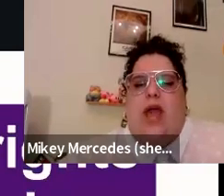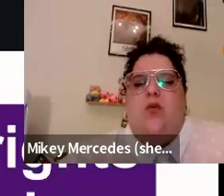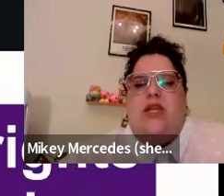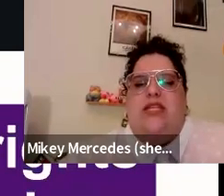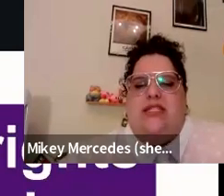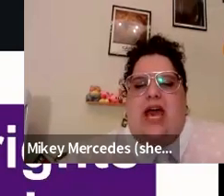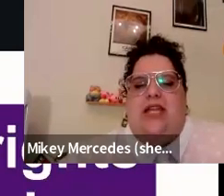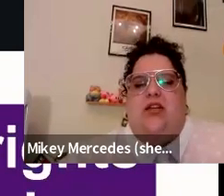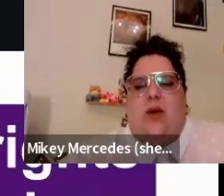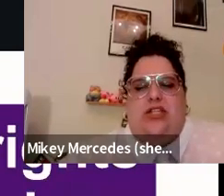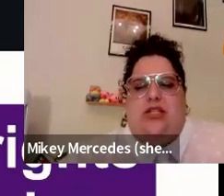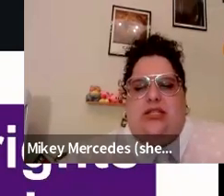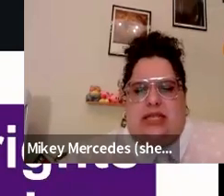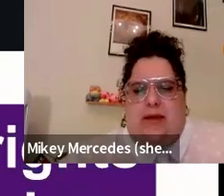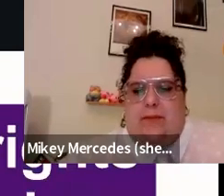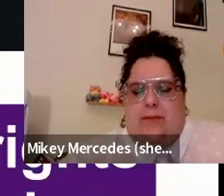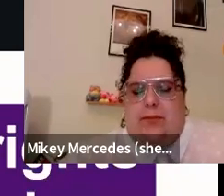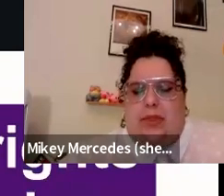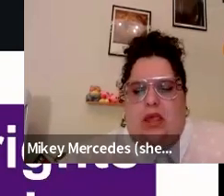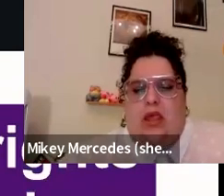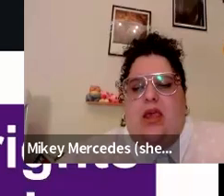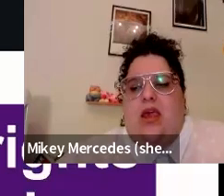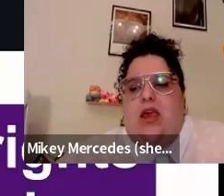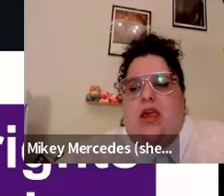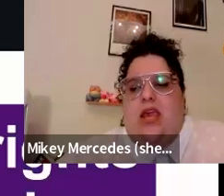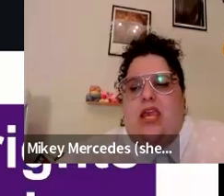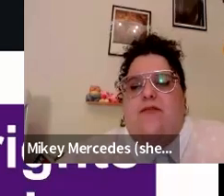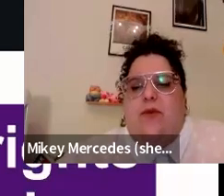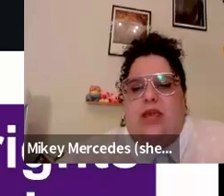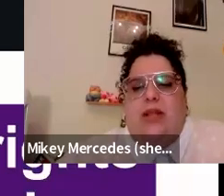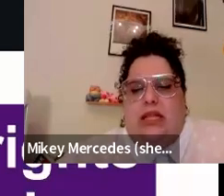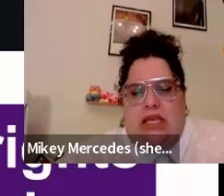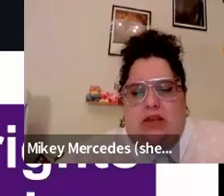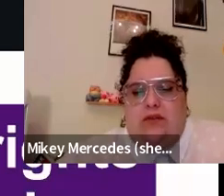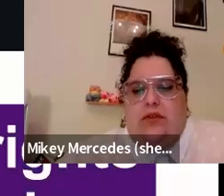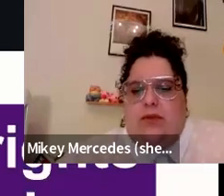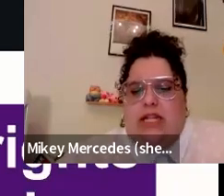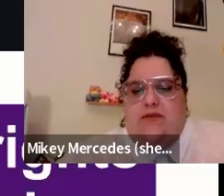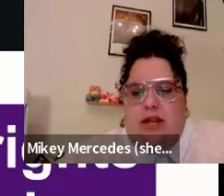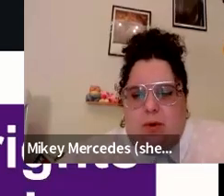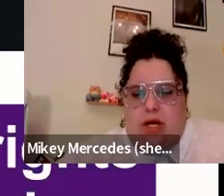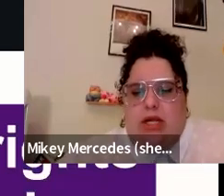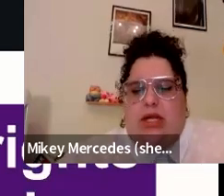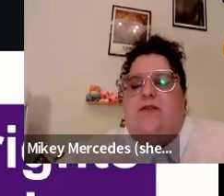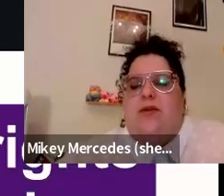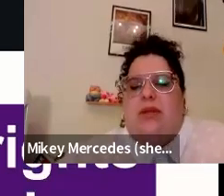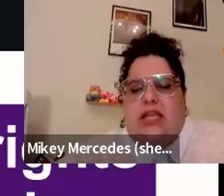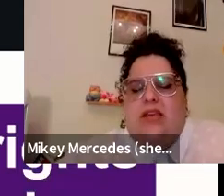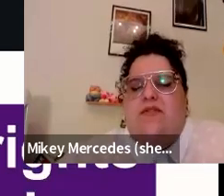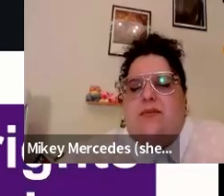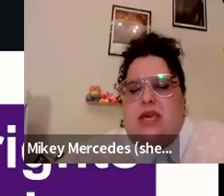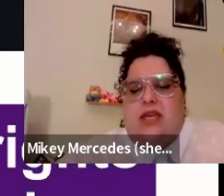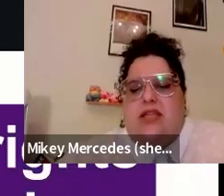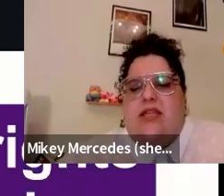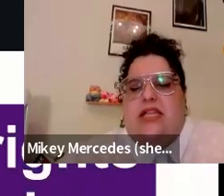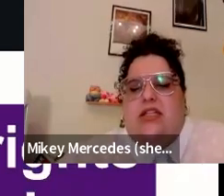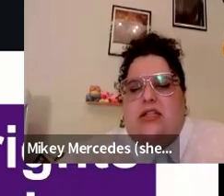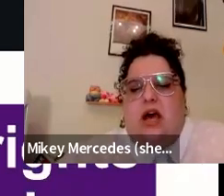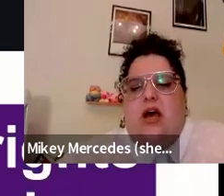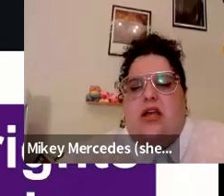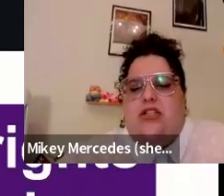to discussing my next steps for the project briefly before closing stuff out. So next steps are basically that I'm